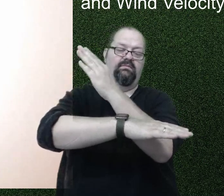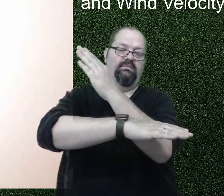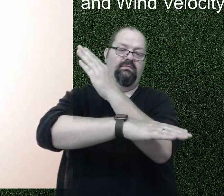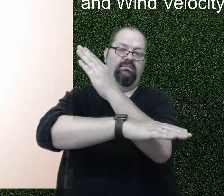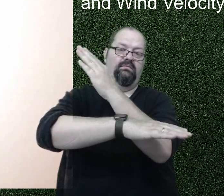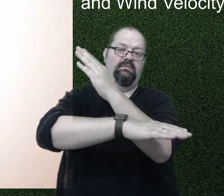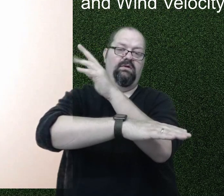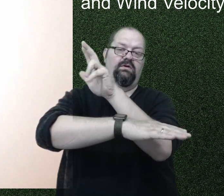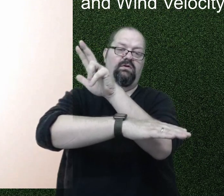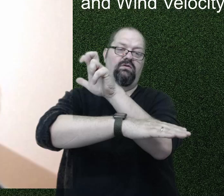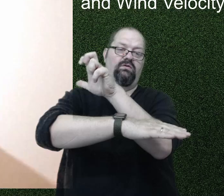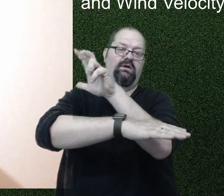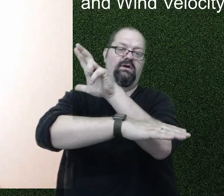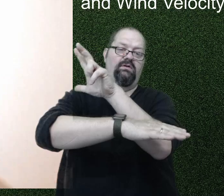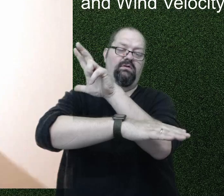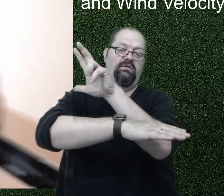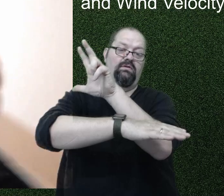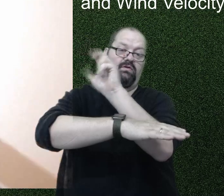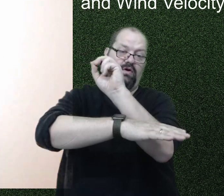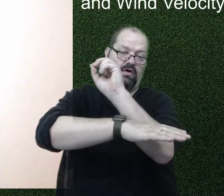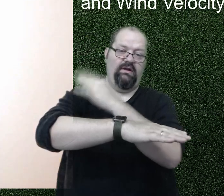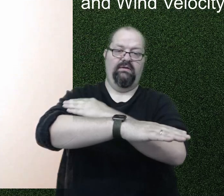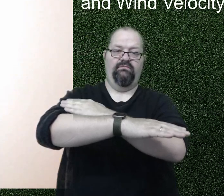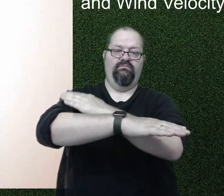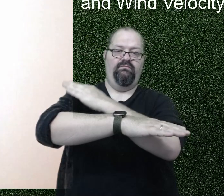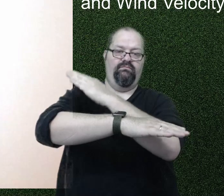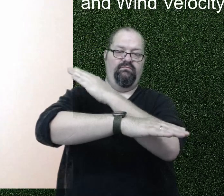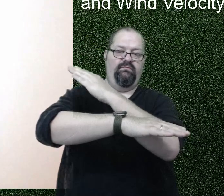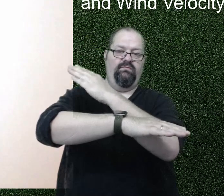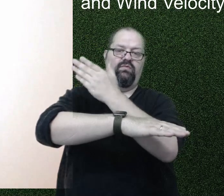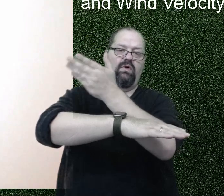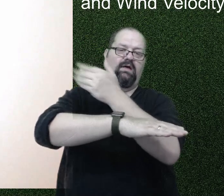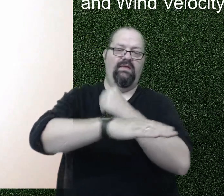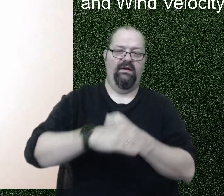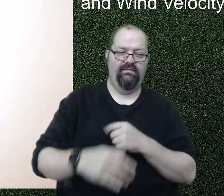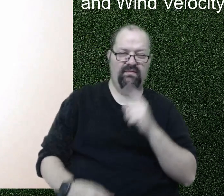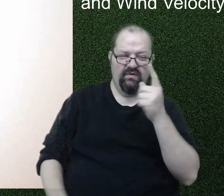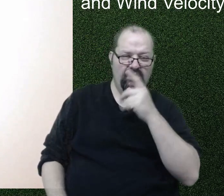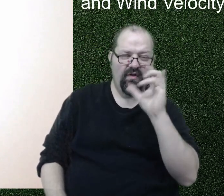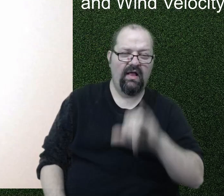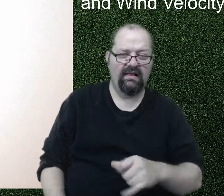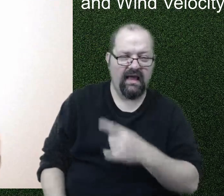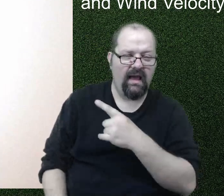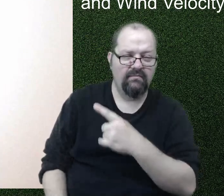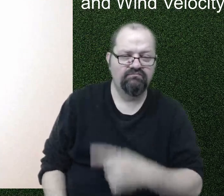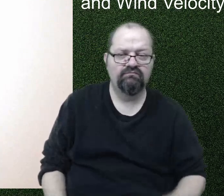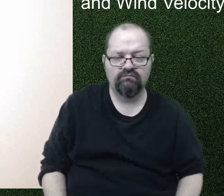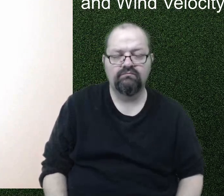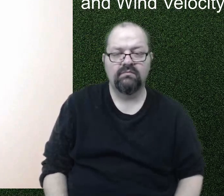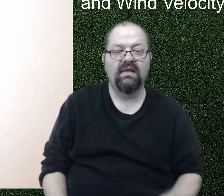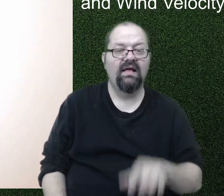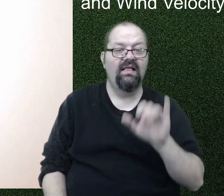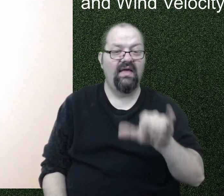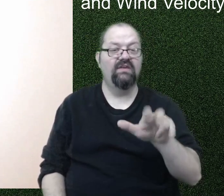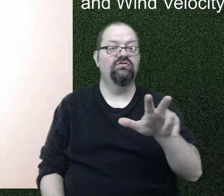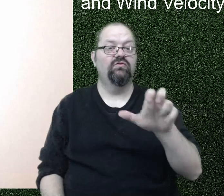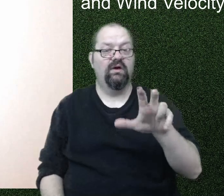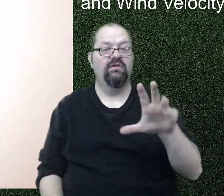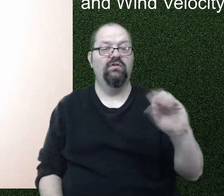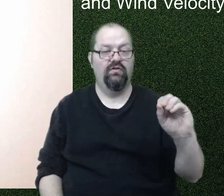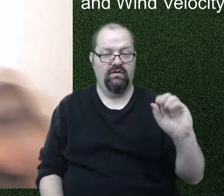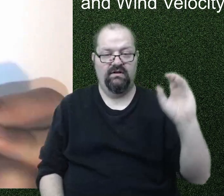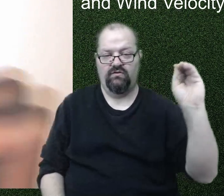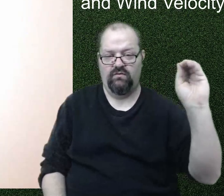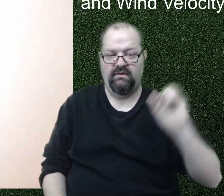but we only go to 330. So it looks like this. That's 330